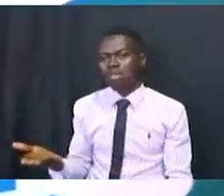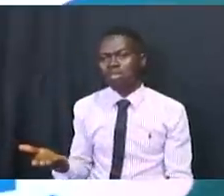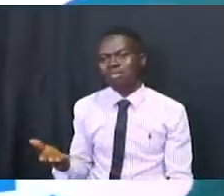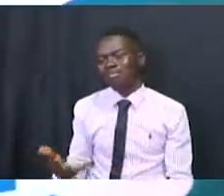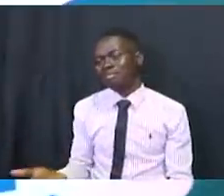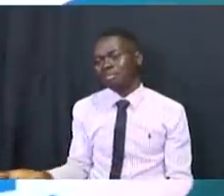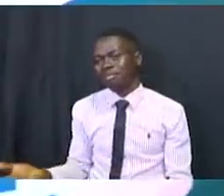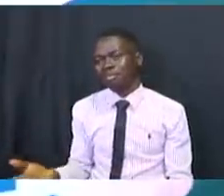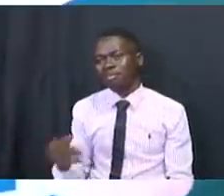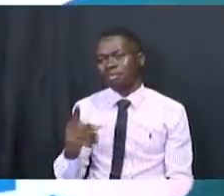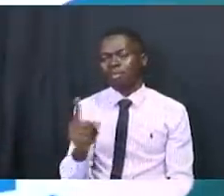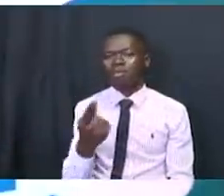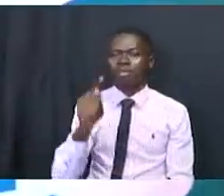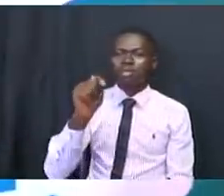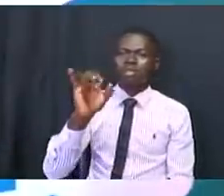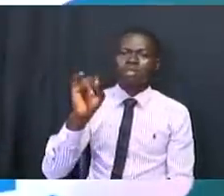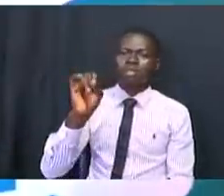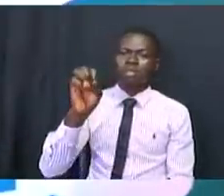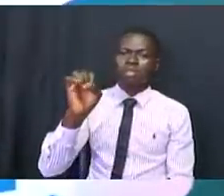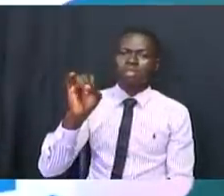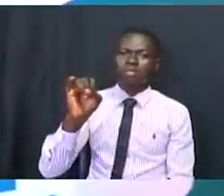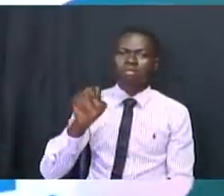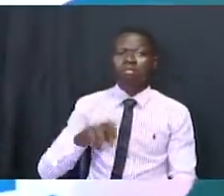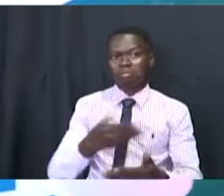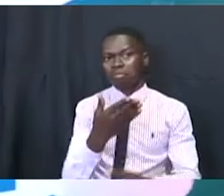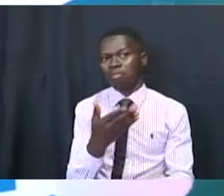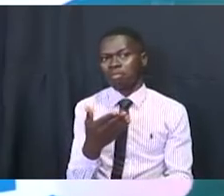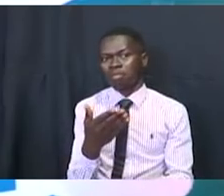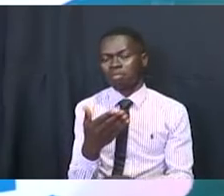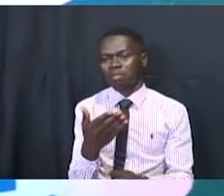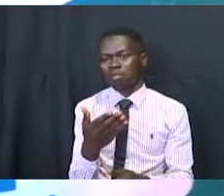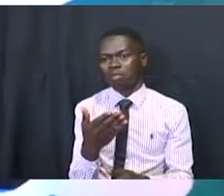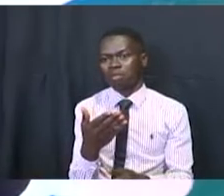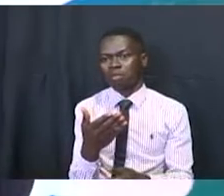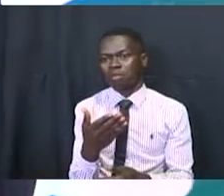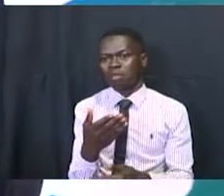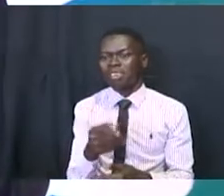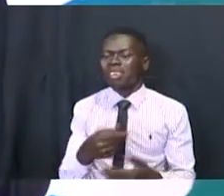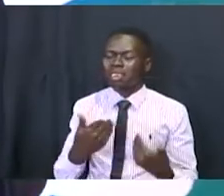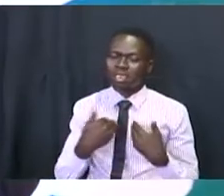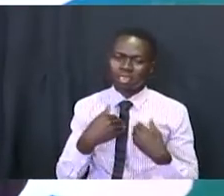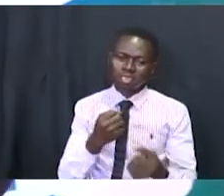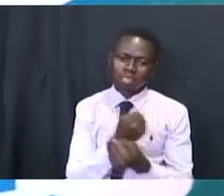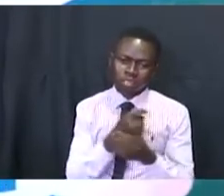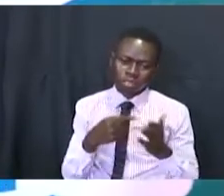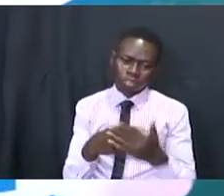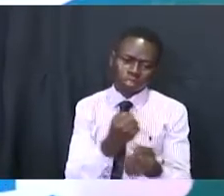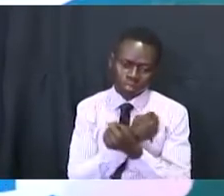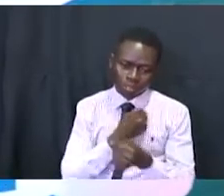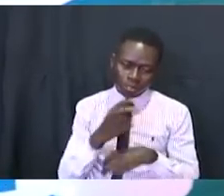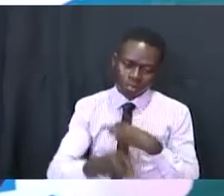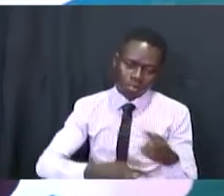to 9. They have made shipwreck of their faith. Demas has loved this world. See,